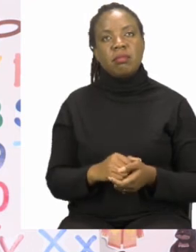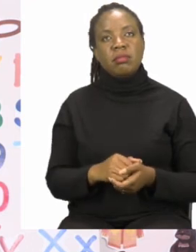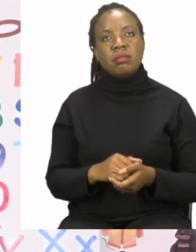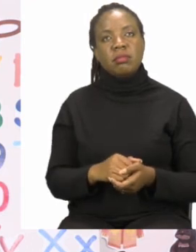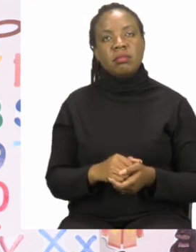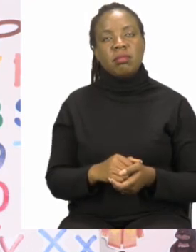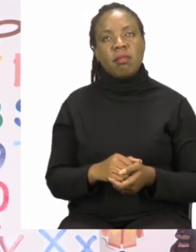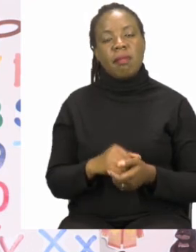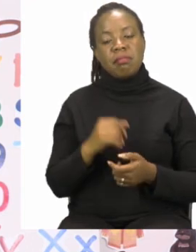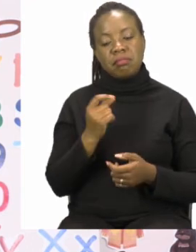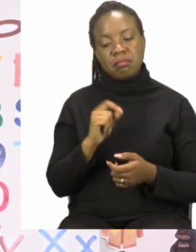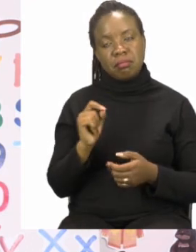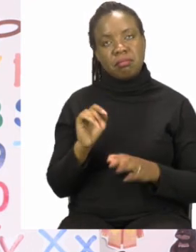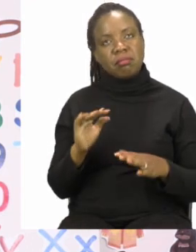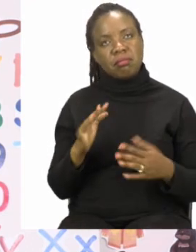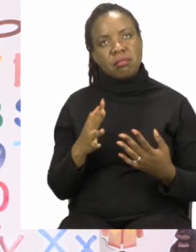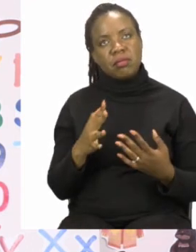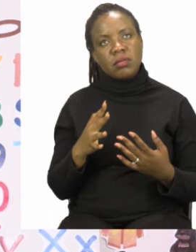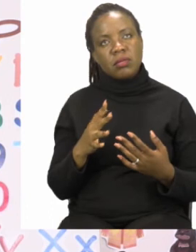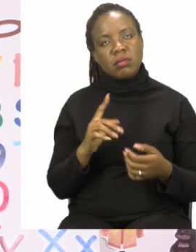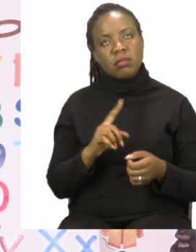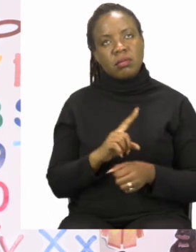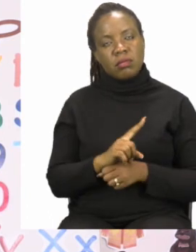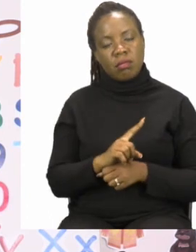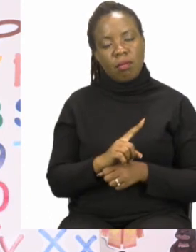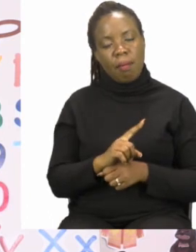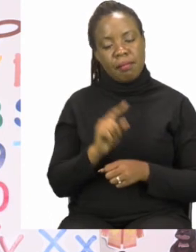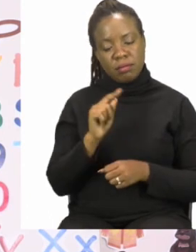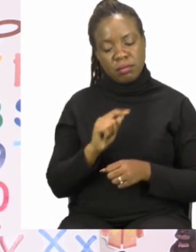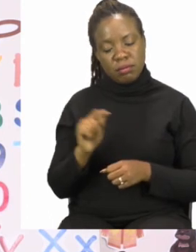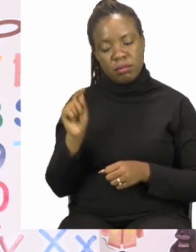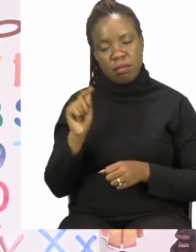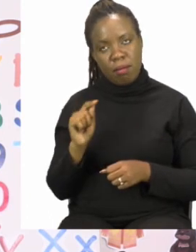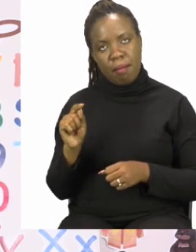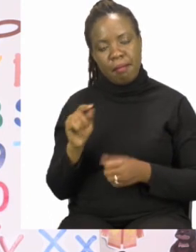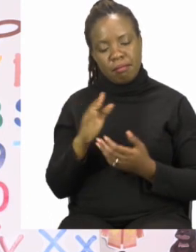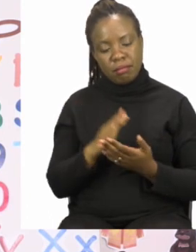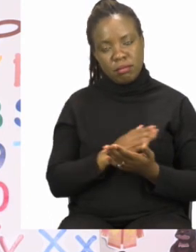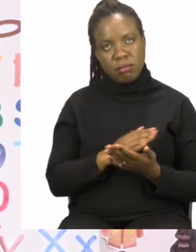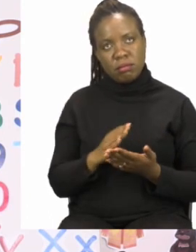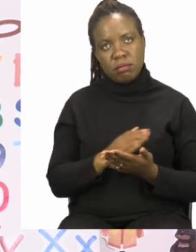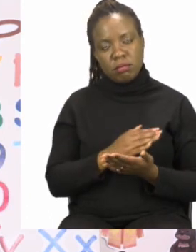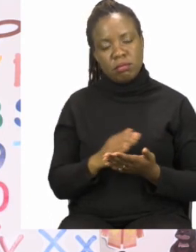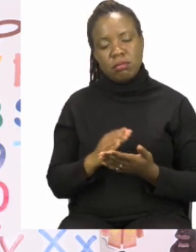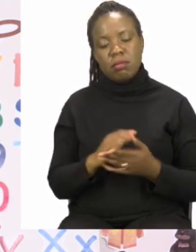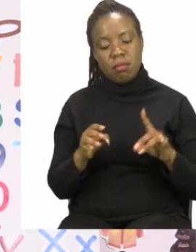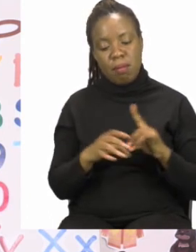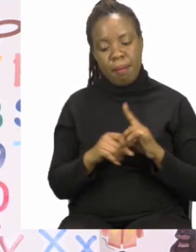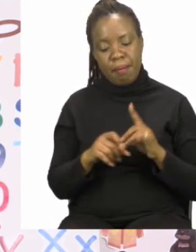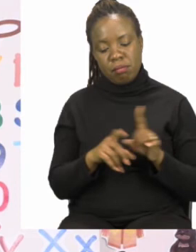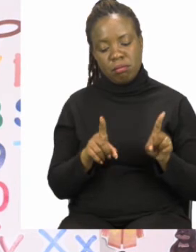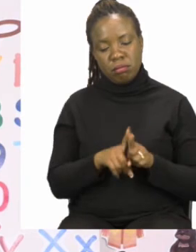are going to say first your camps, and then you share your goats equally. After